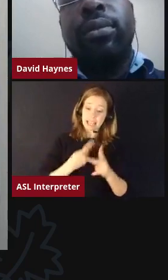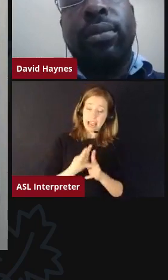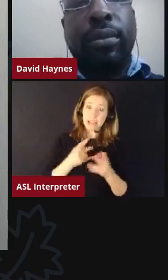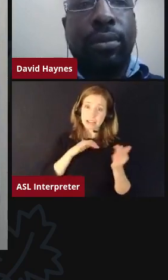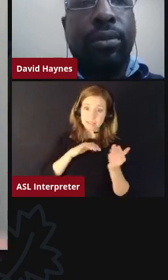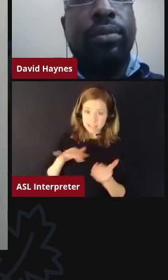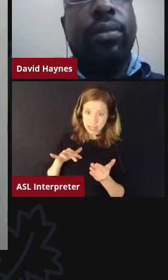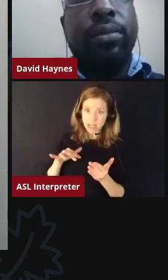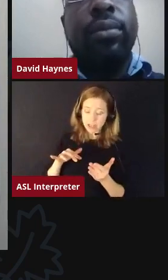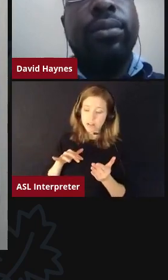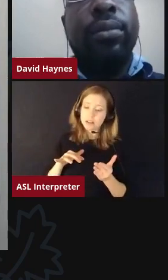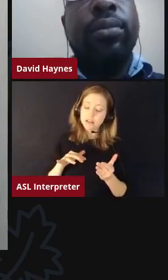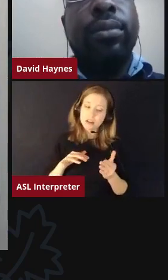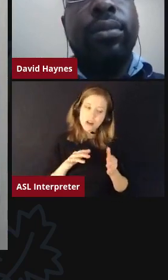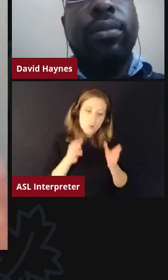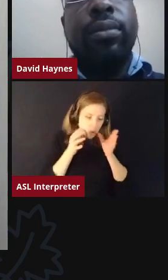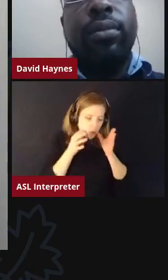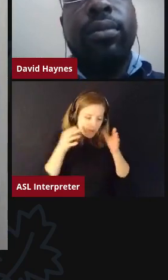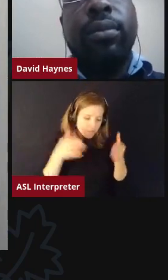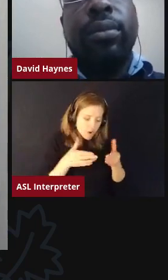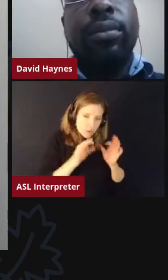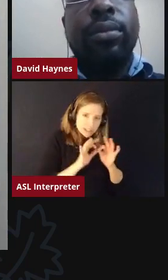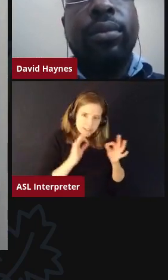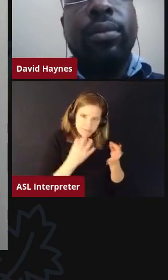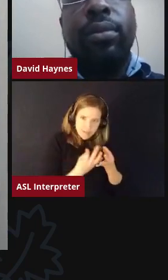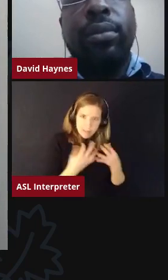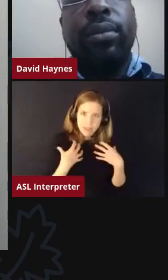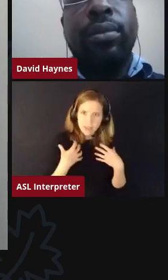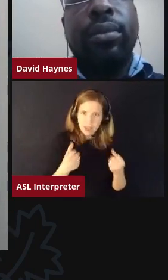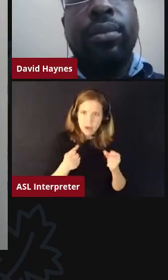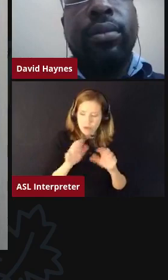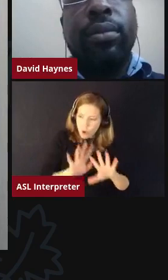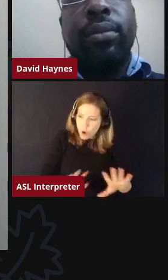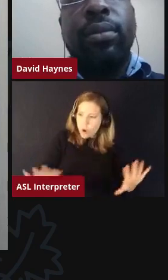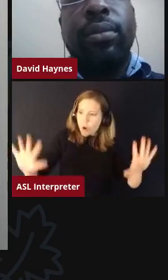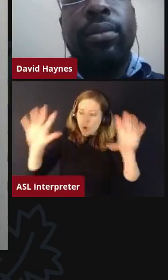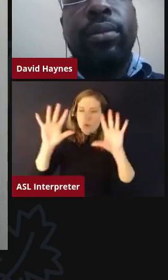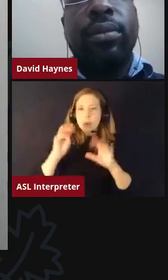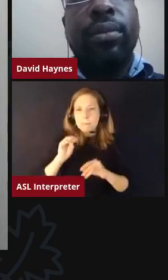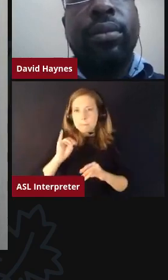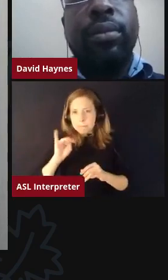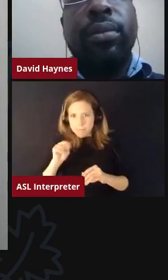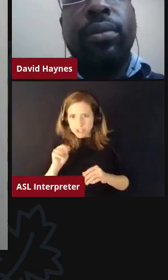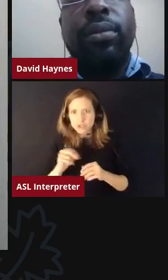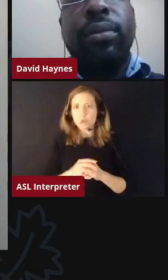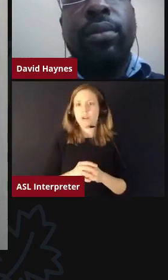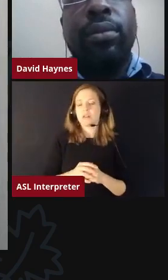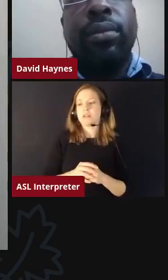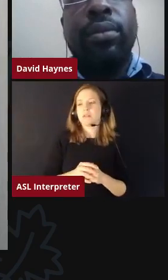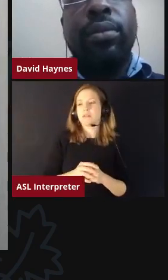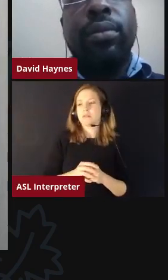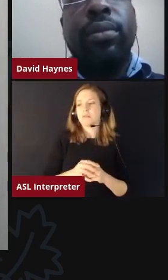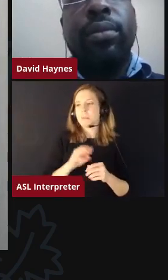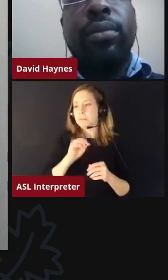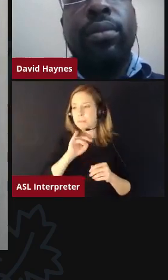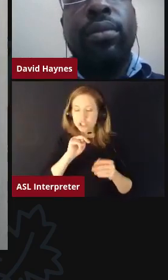of family health across Minnesota communities for learning more about